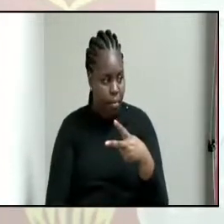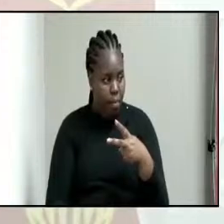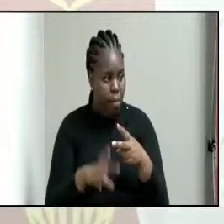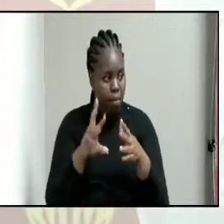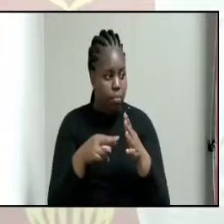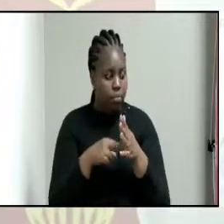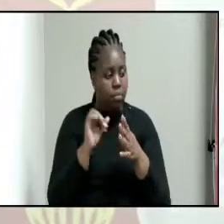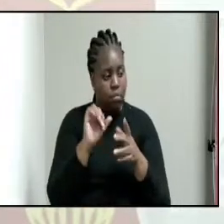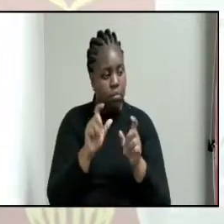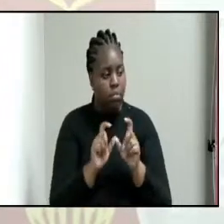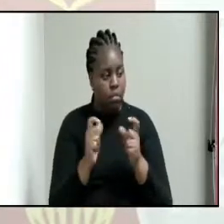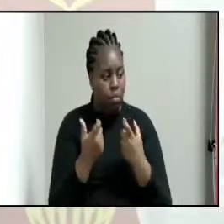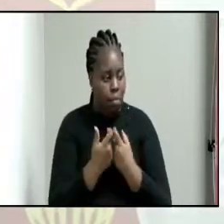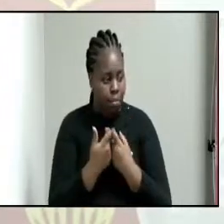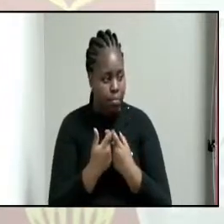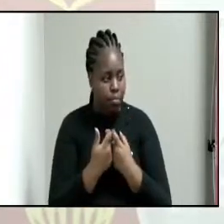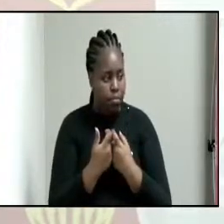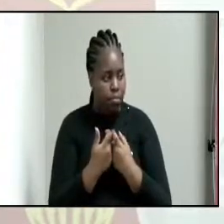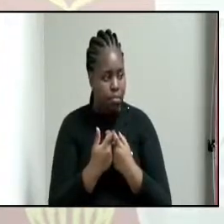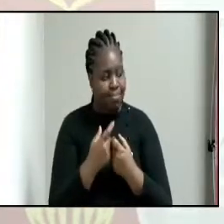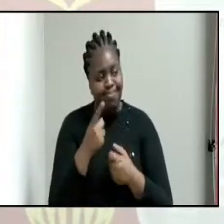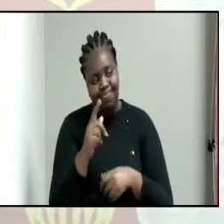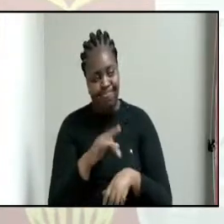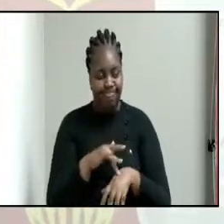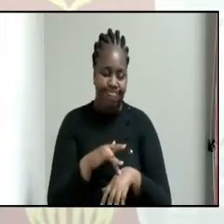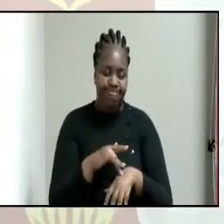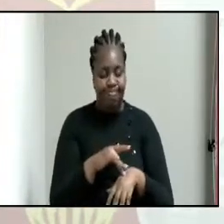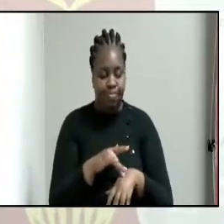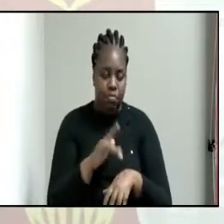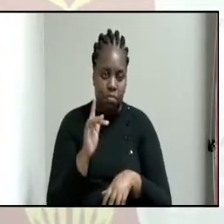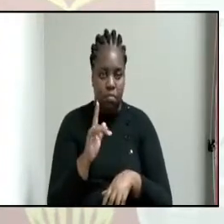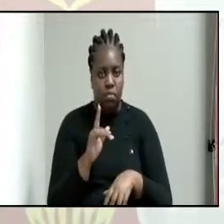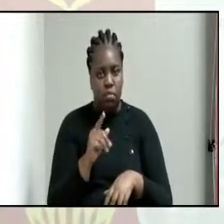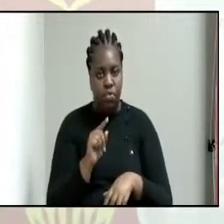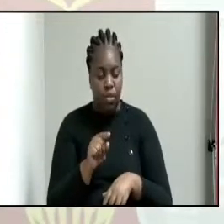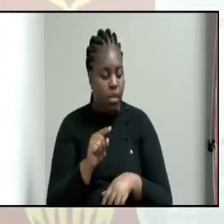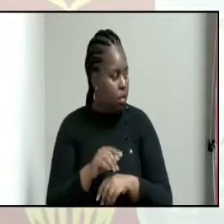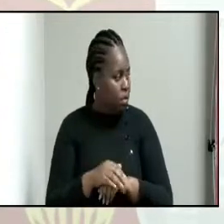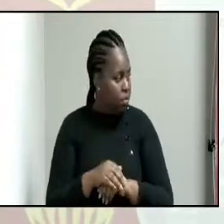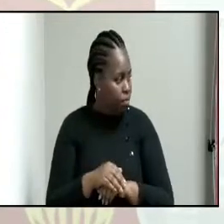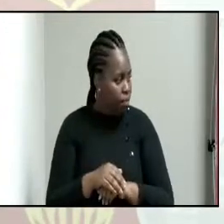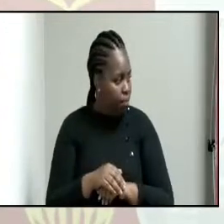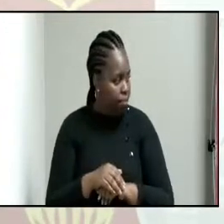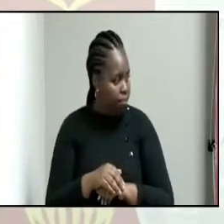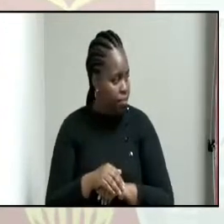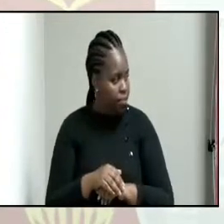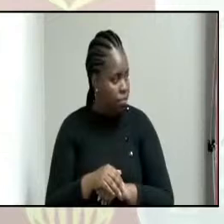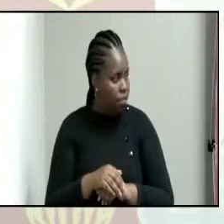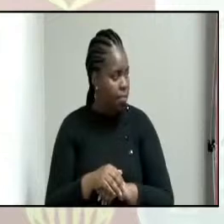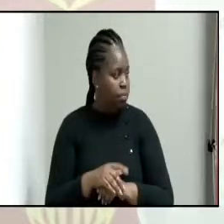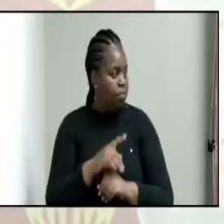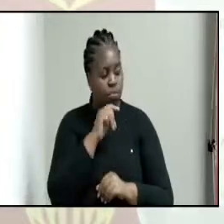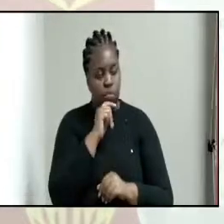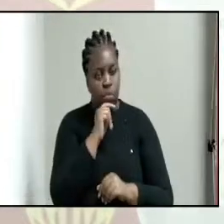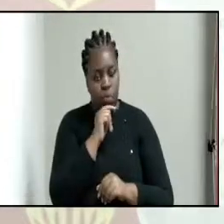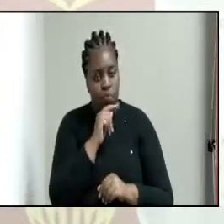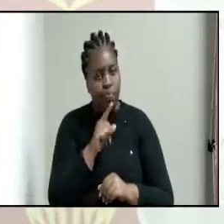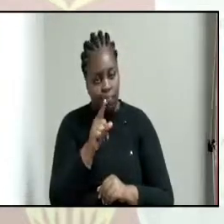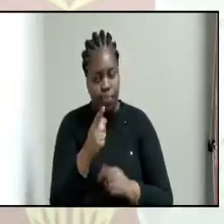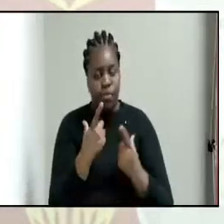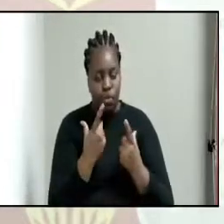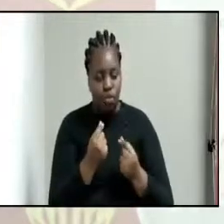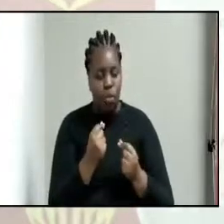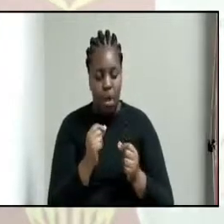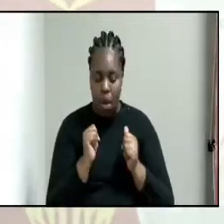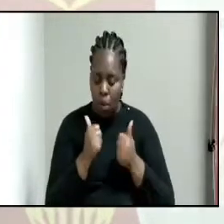the Commission, I think, is very critical, in this regard. The Commission is already doing quite a good